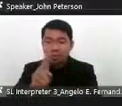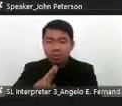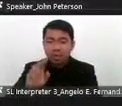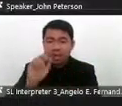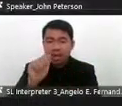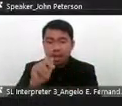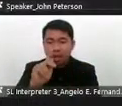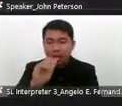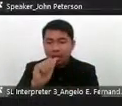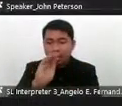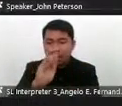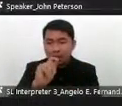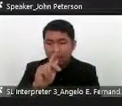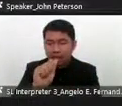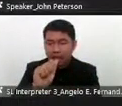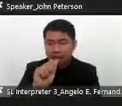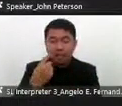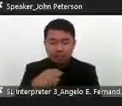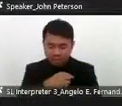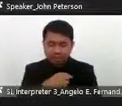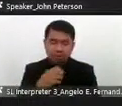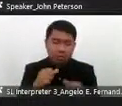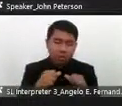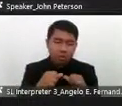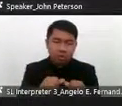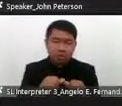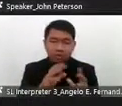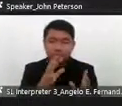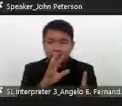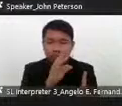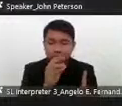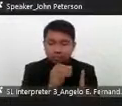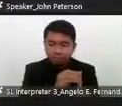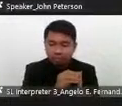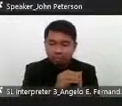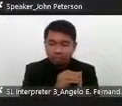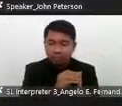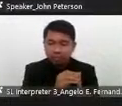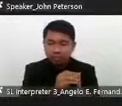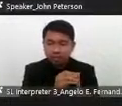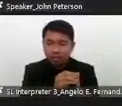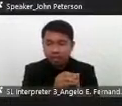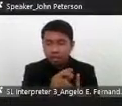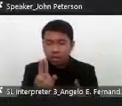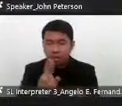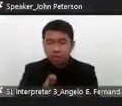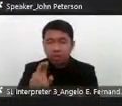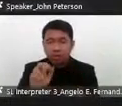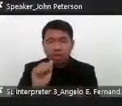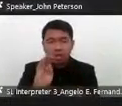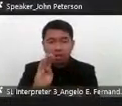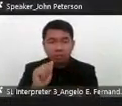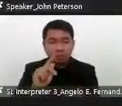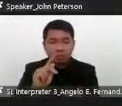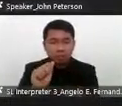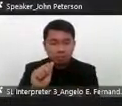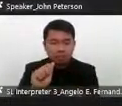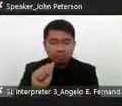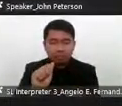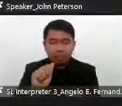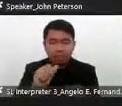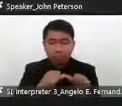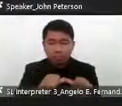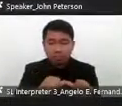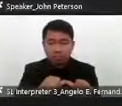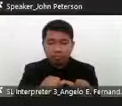just continuing our traditions, our tradition when it comes to the use of abaca. So I think it has a,